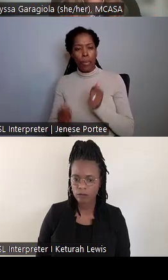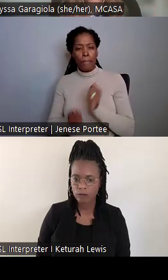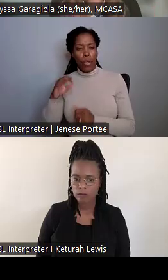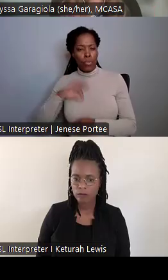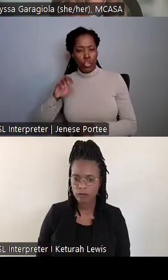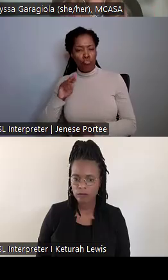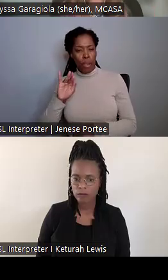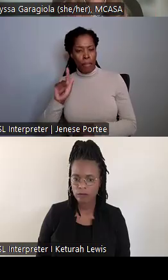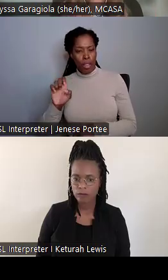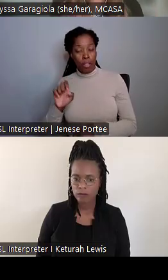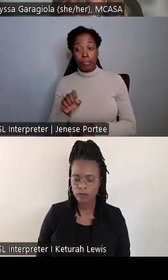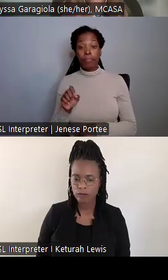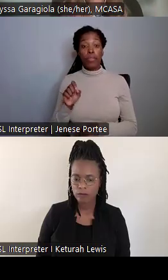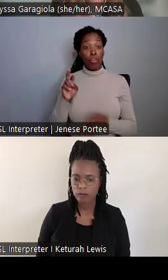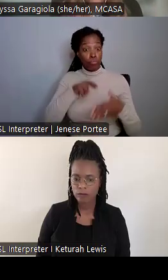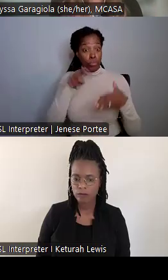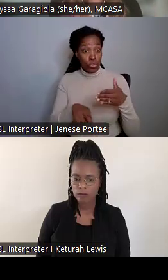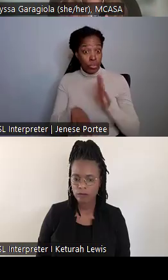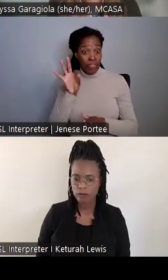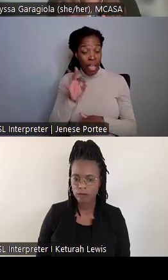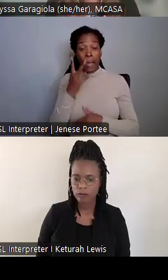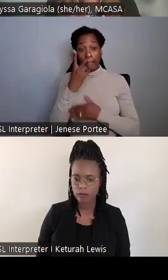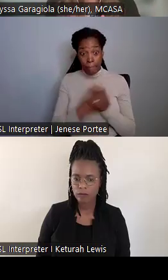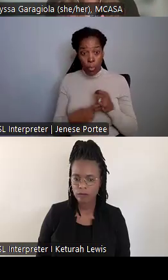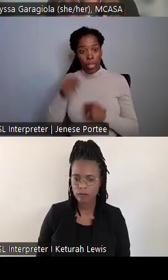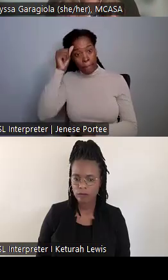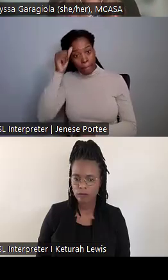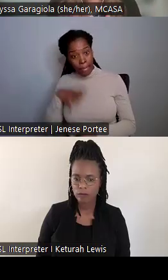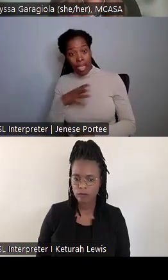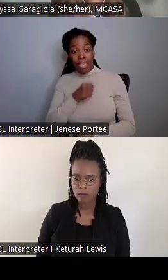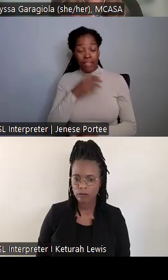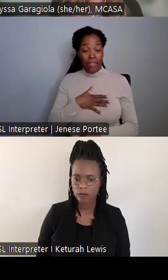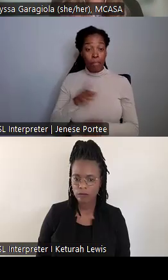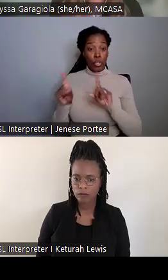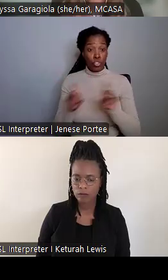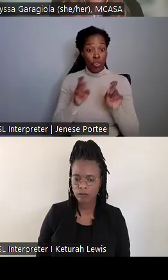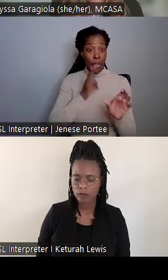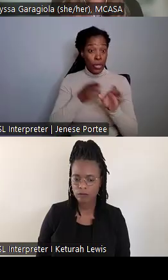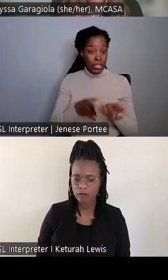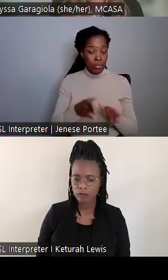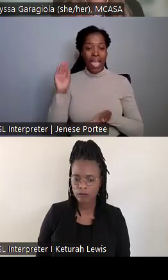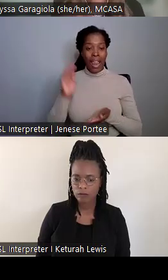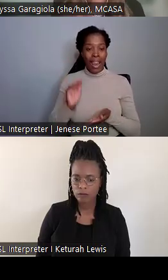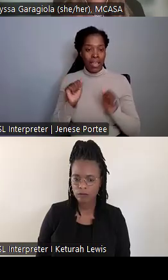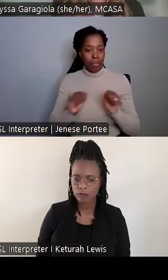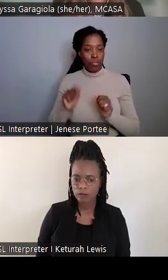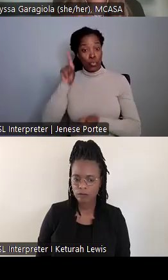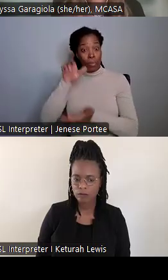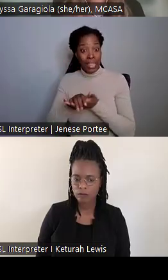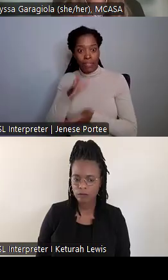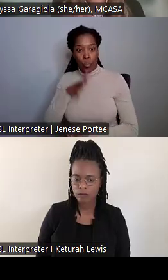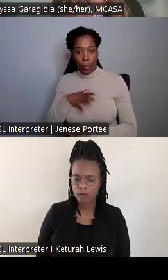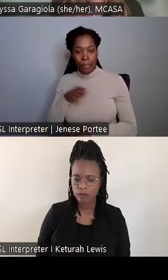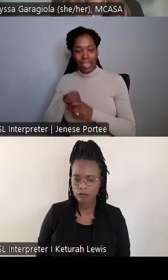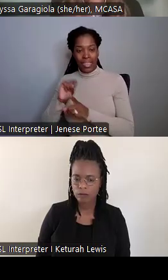was found that both male and female survey participants were less likely to believe the woman in the